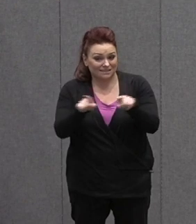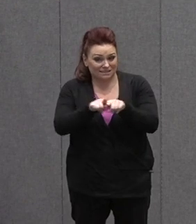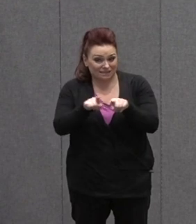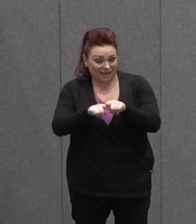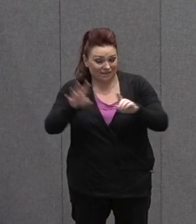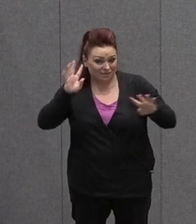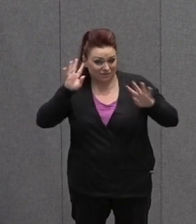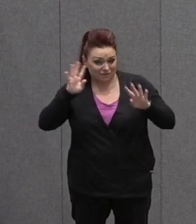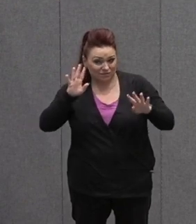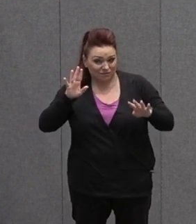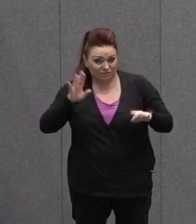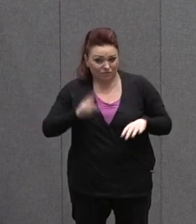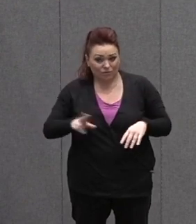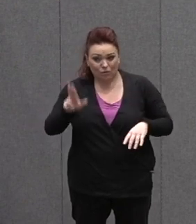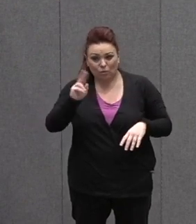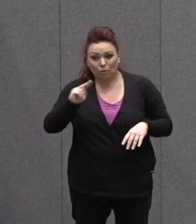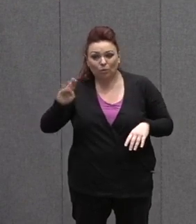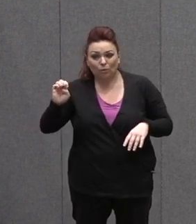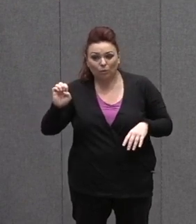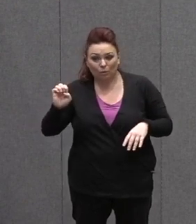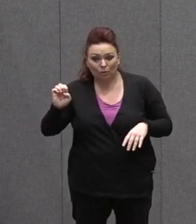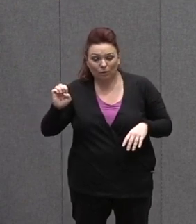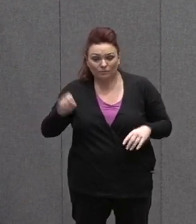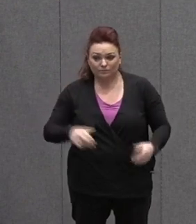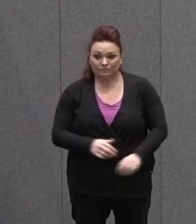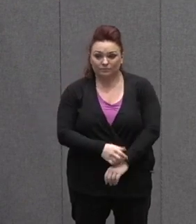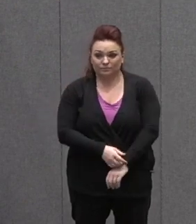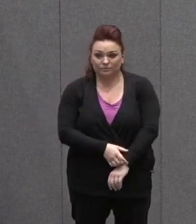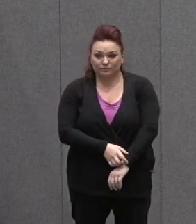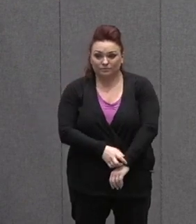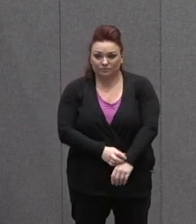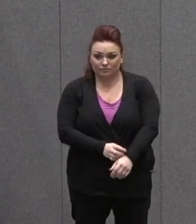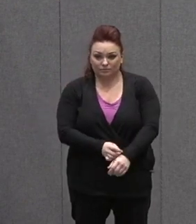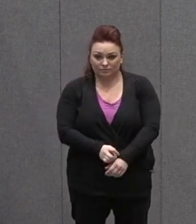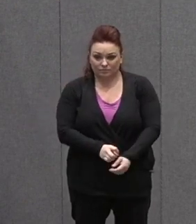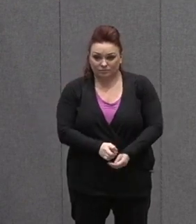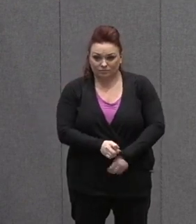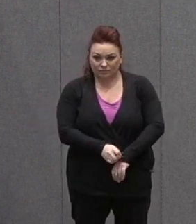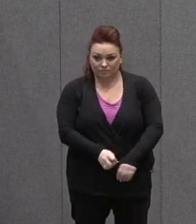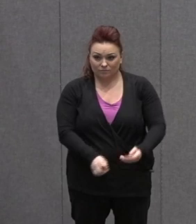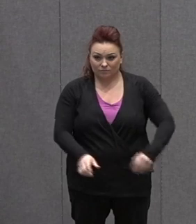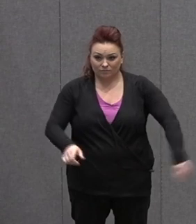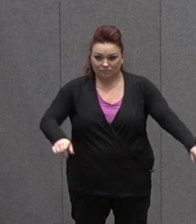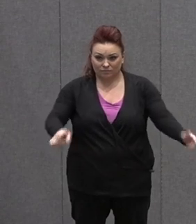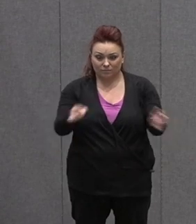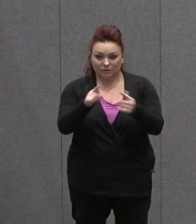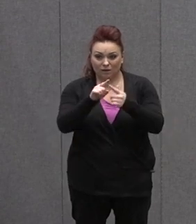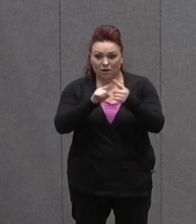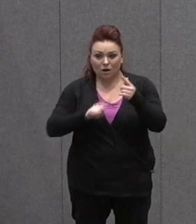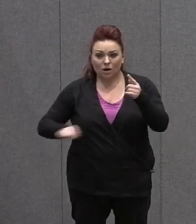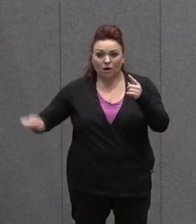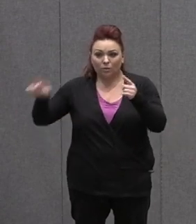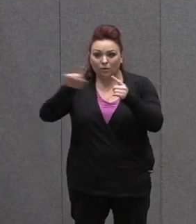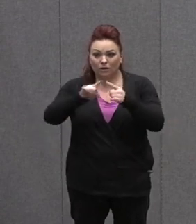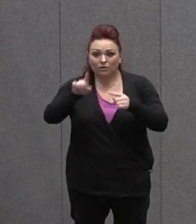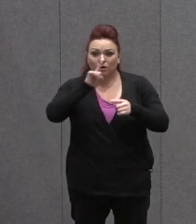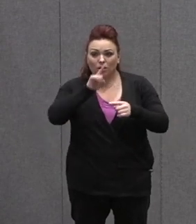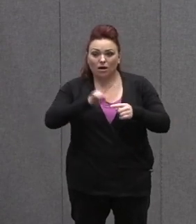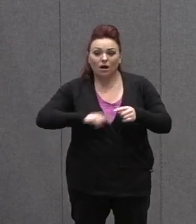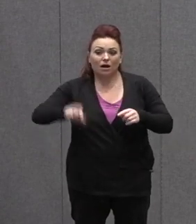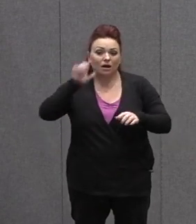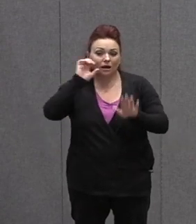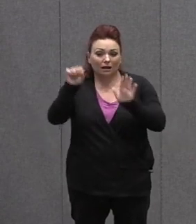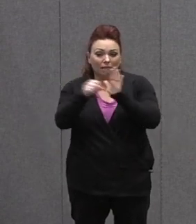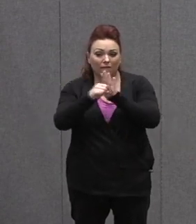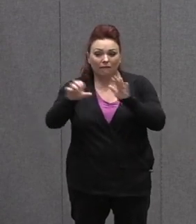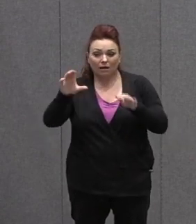end like oon. Round are campañas. Those are